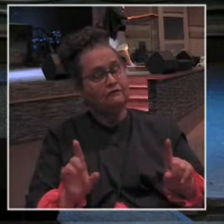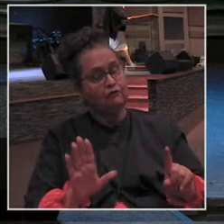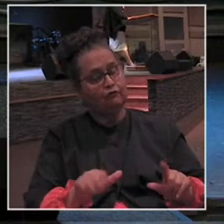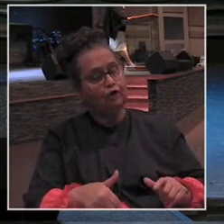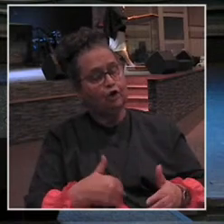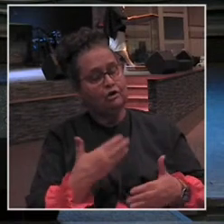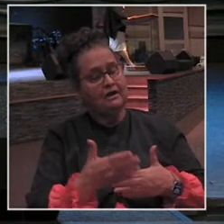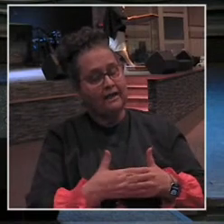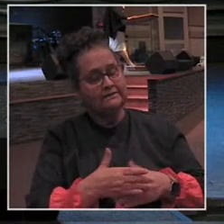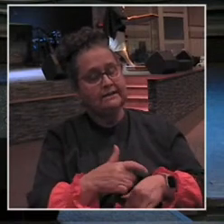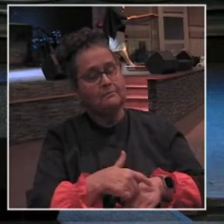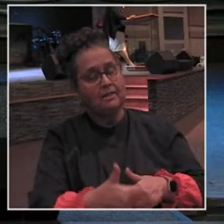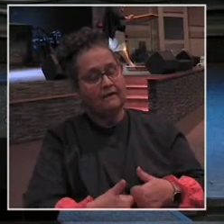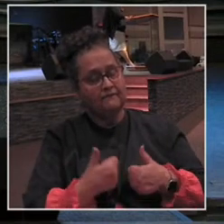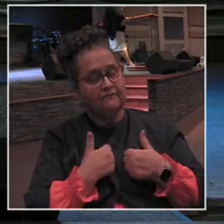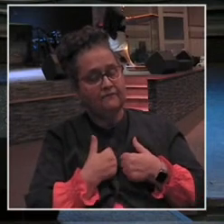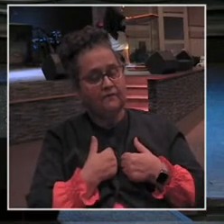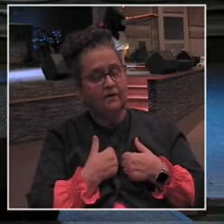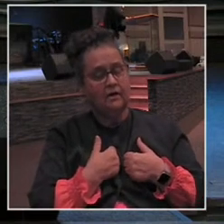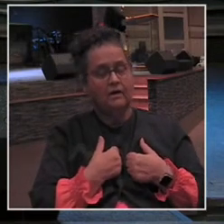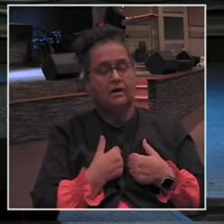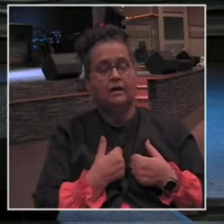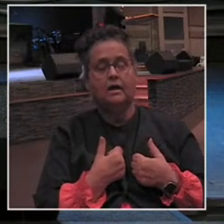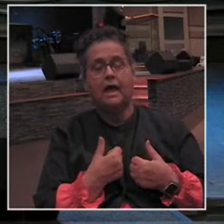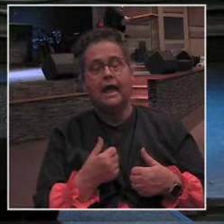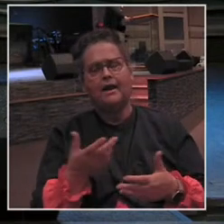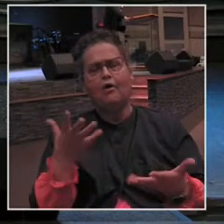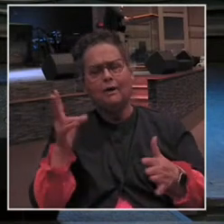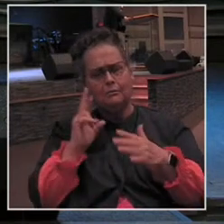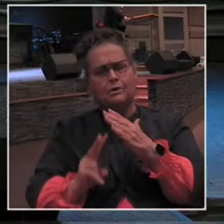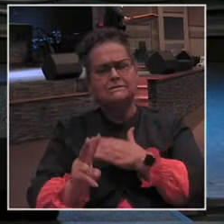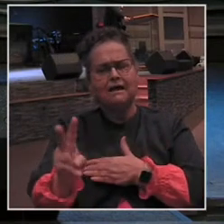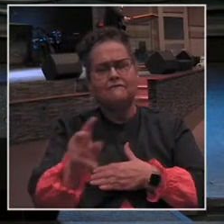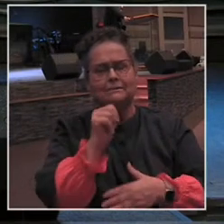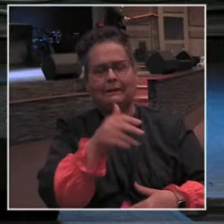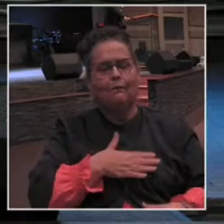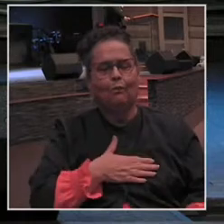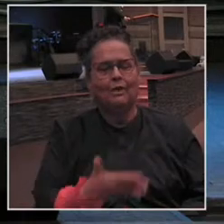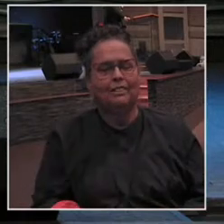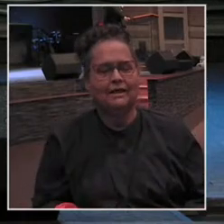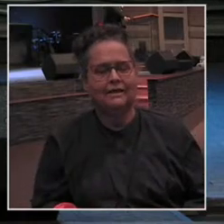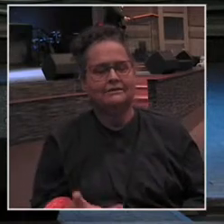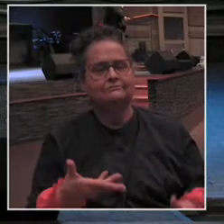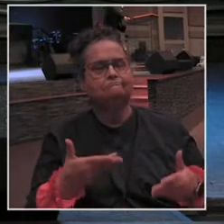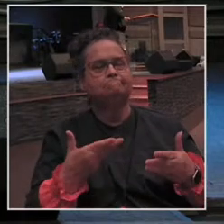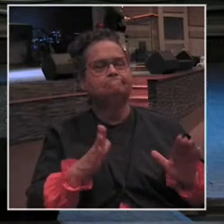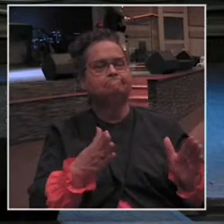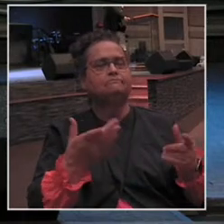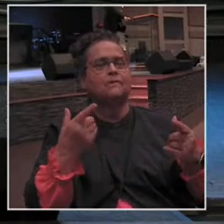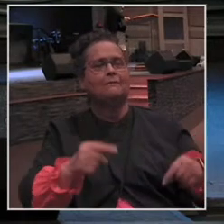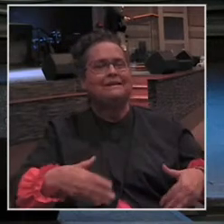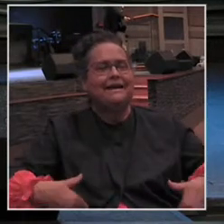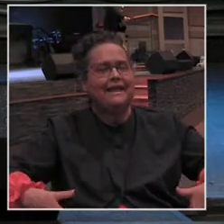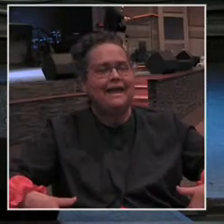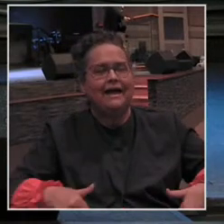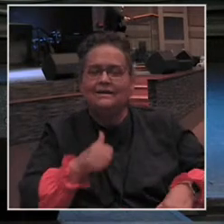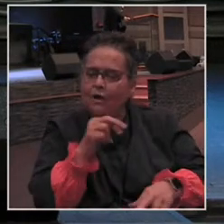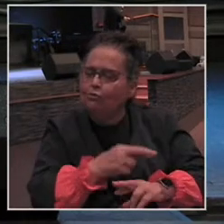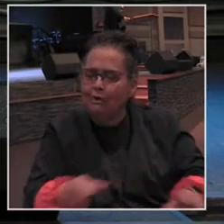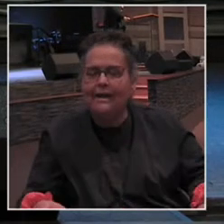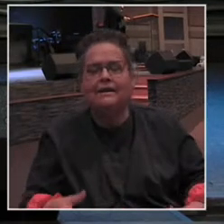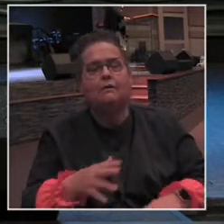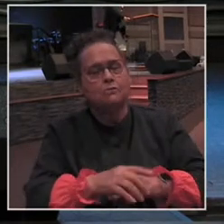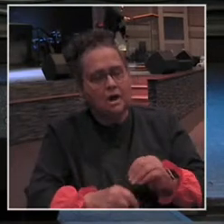your next season. And my season had been prophesied over me. I just wasn't willing to allow it to happen just yet. I wasn't ready. I